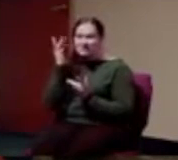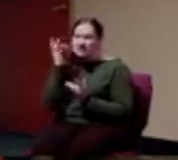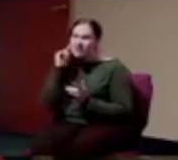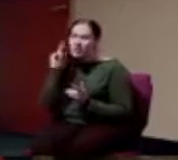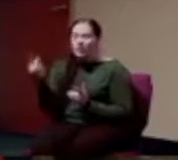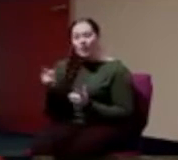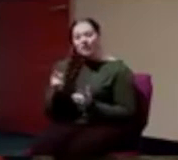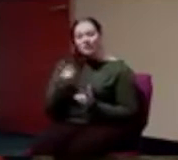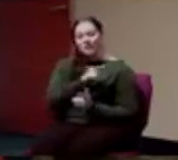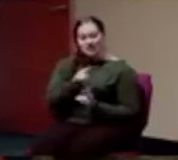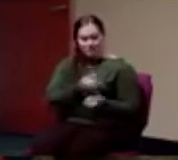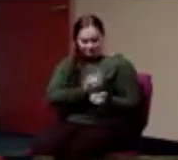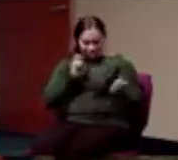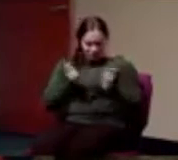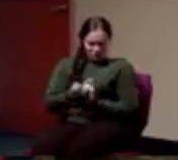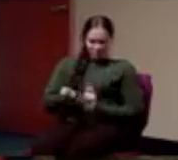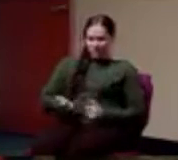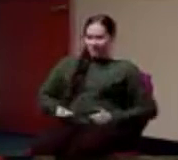the things that he can do.